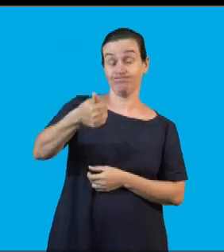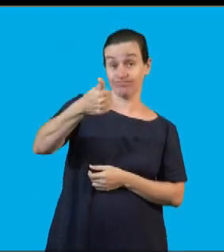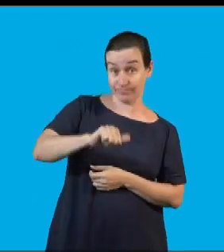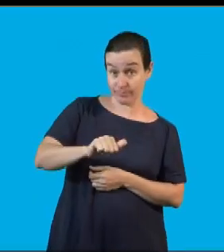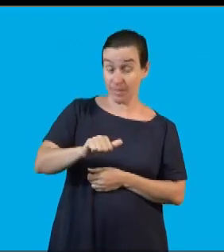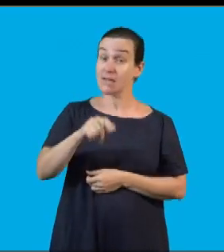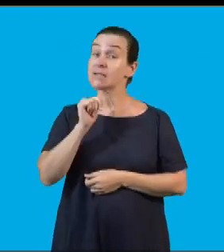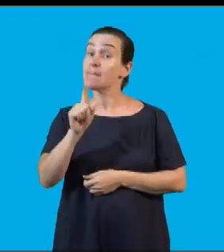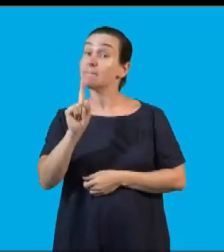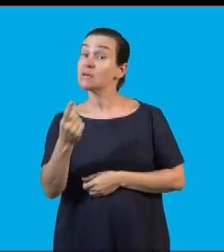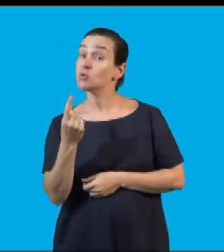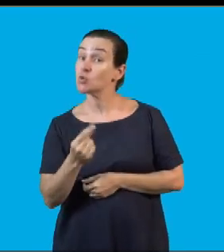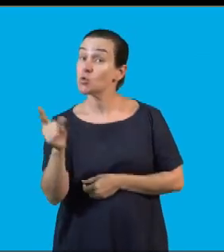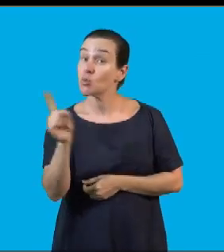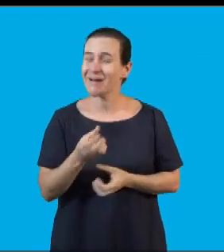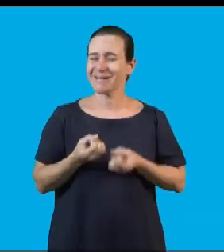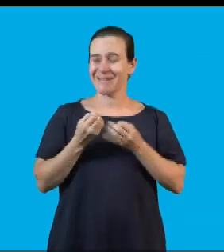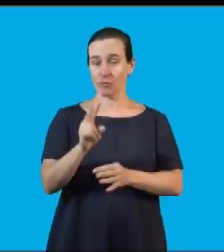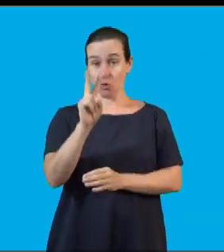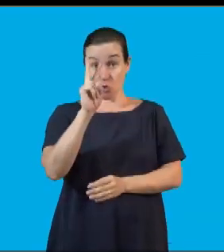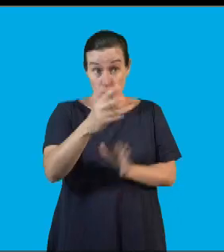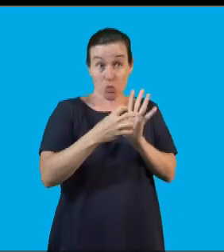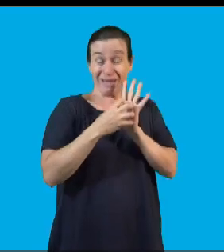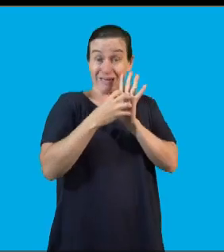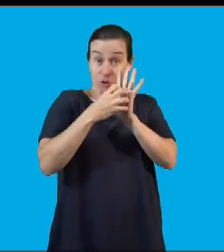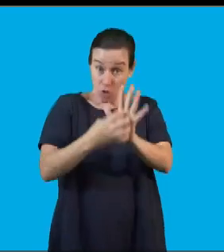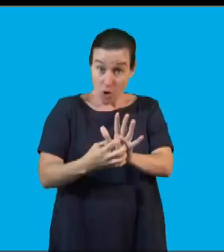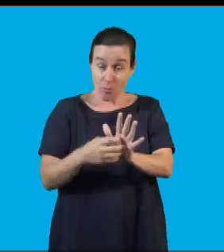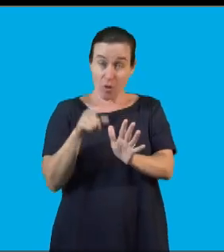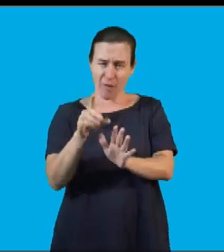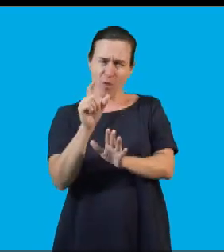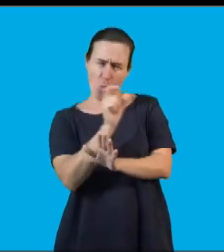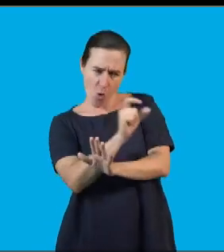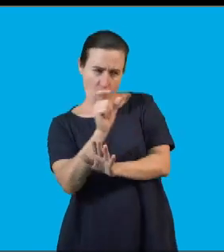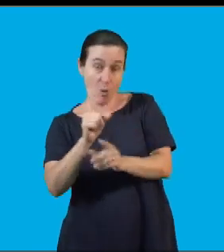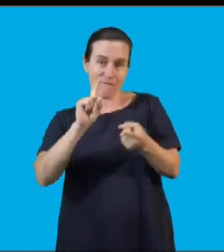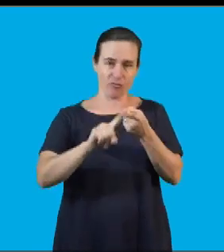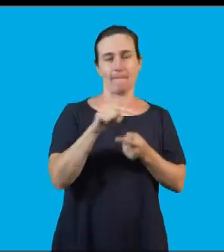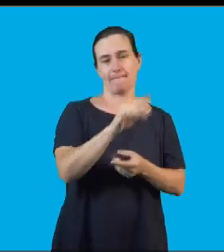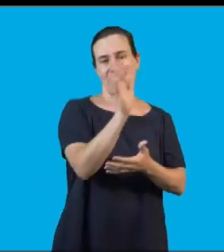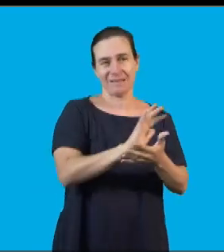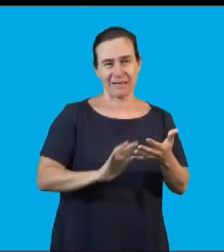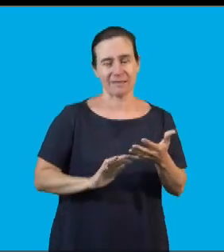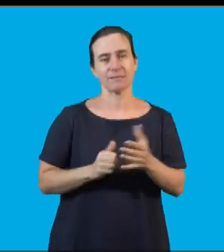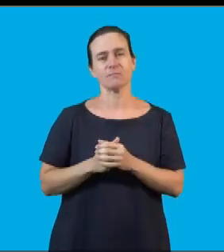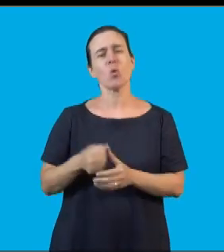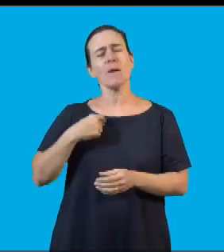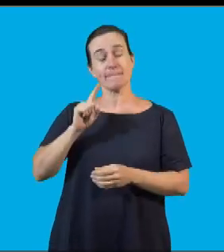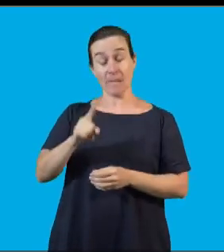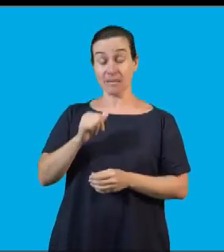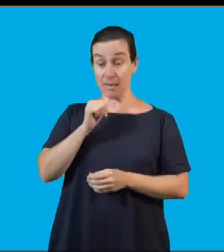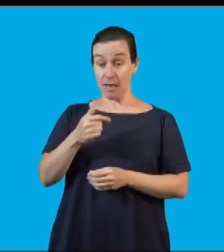of the question tells you to provide 2 examples of diction in your response. It's very important to